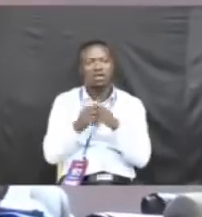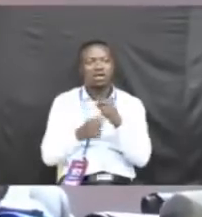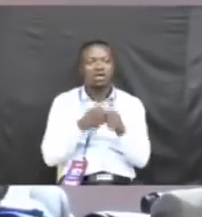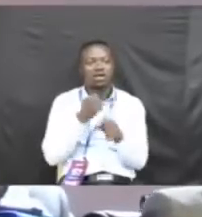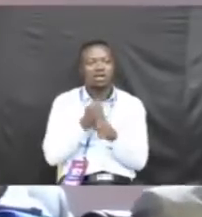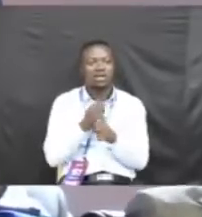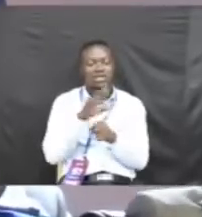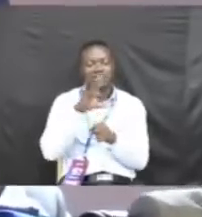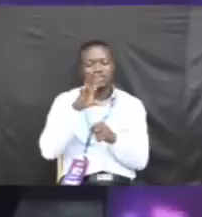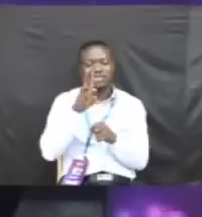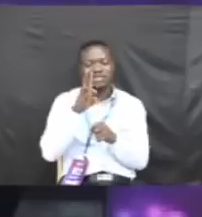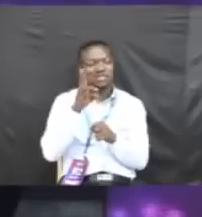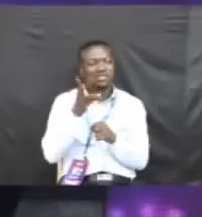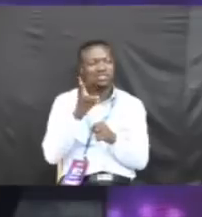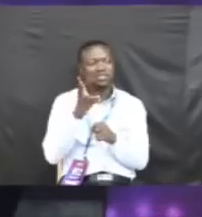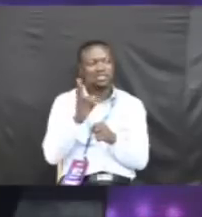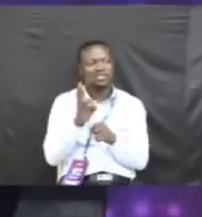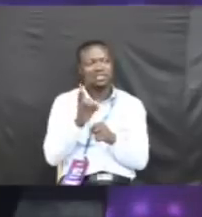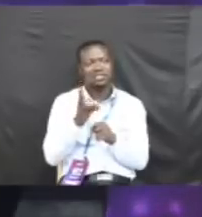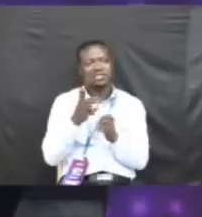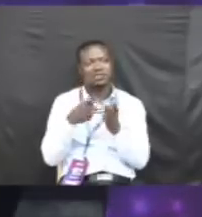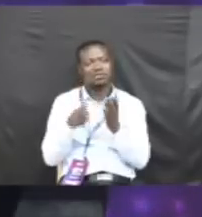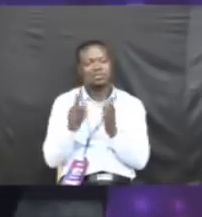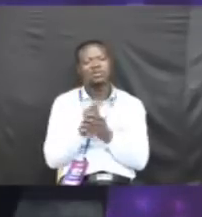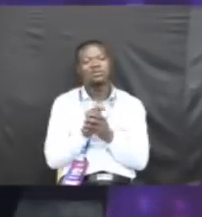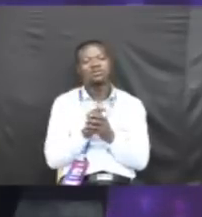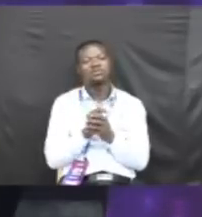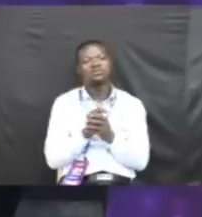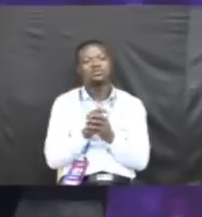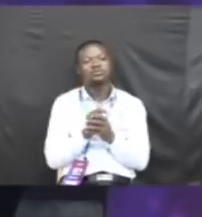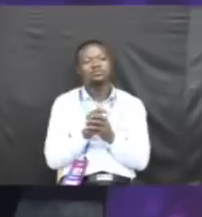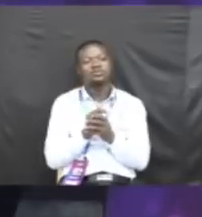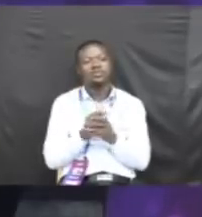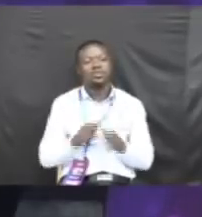sustainability and social investment awards.